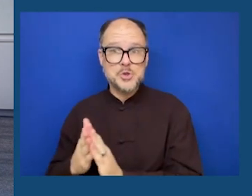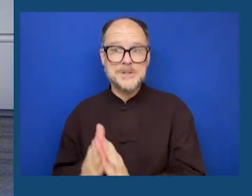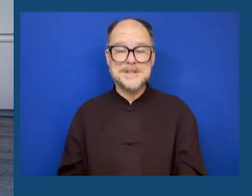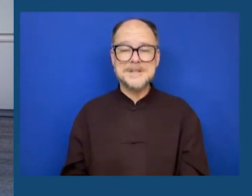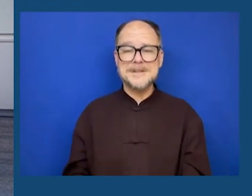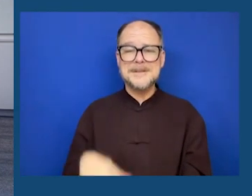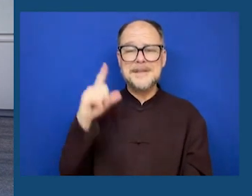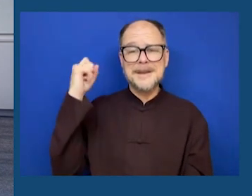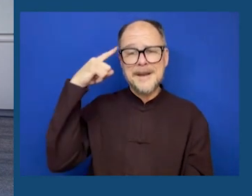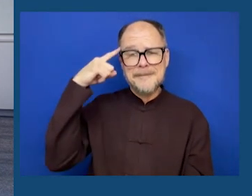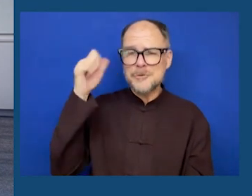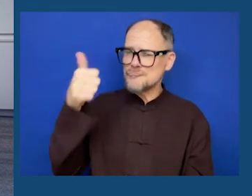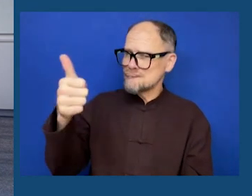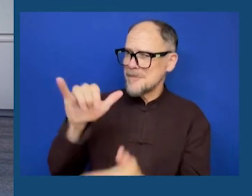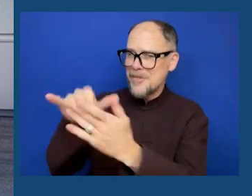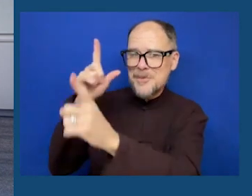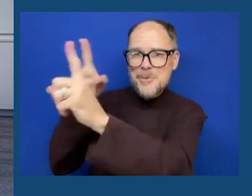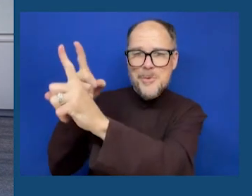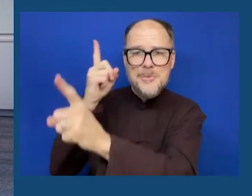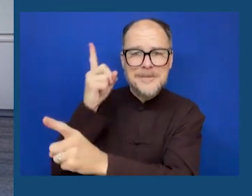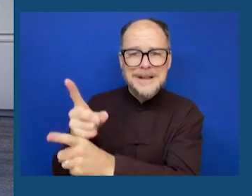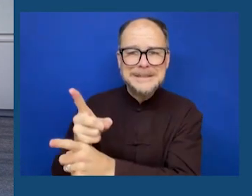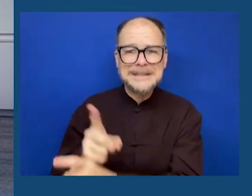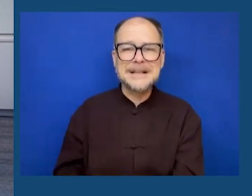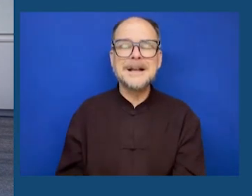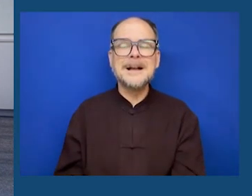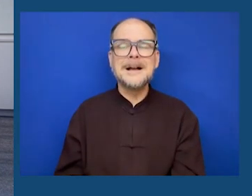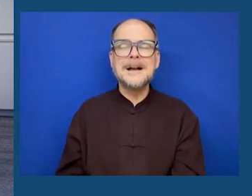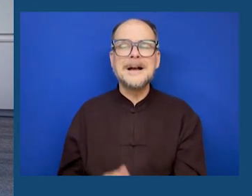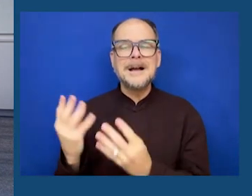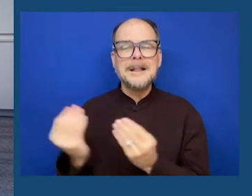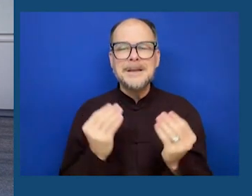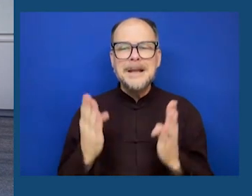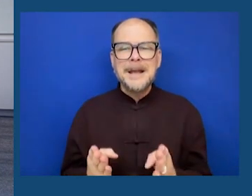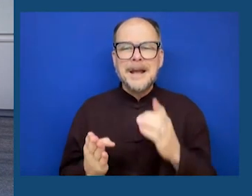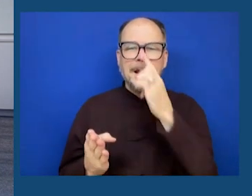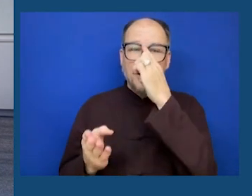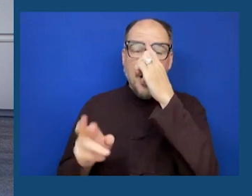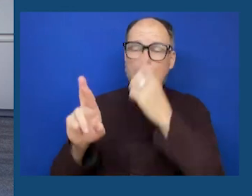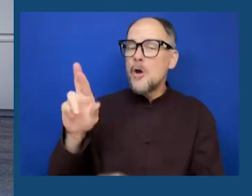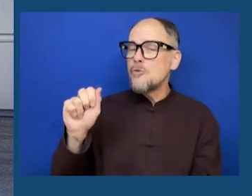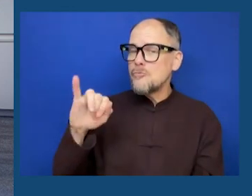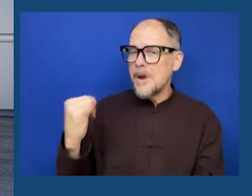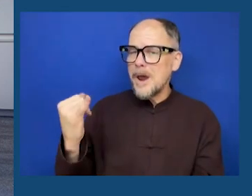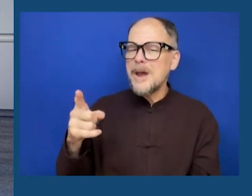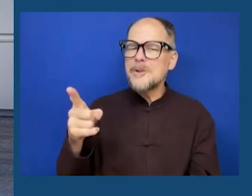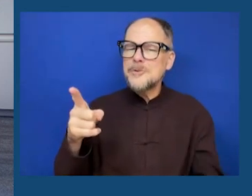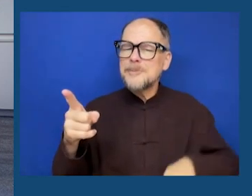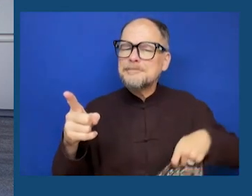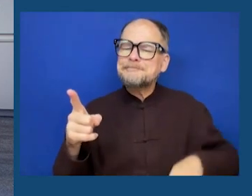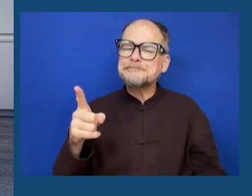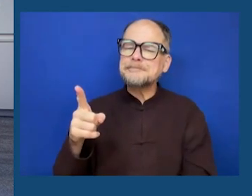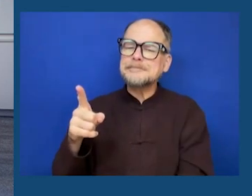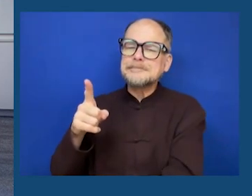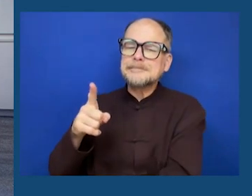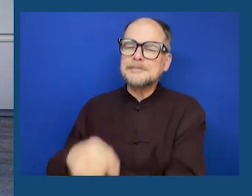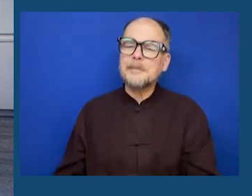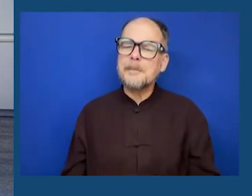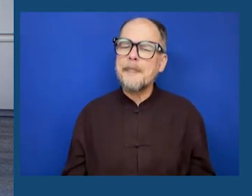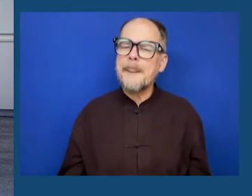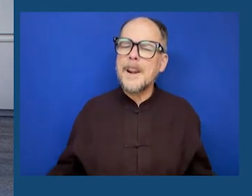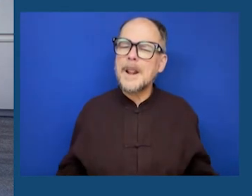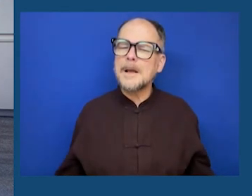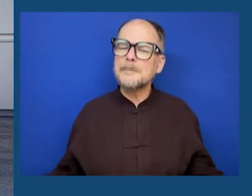idea. Raj, I was also hoping you could quickly speak a little bit to some of what you're working on at